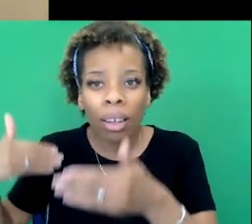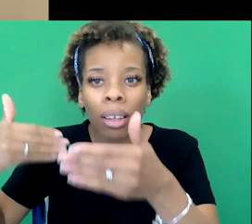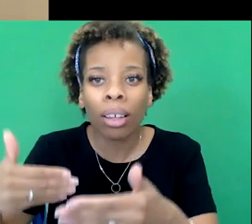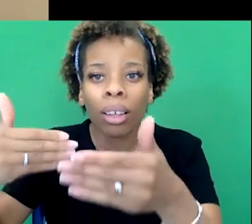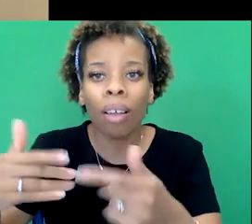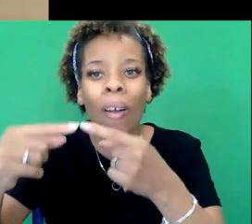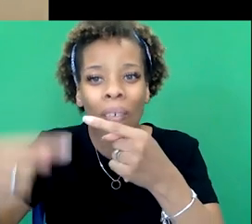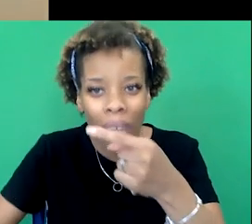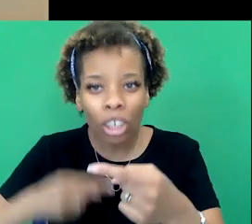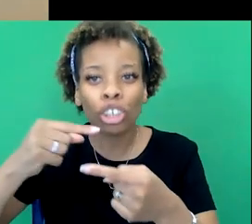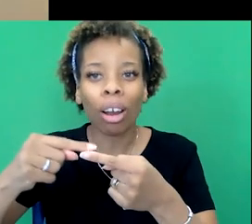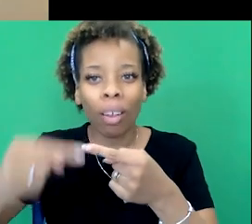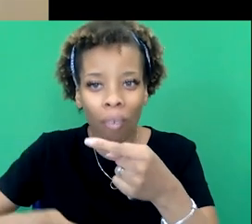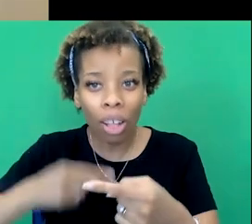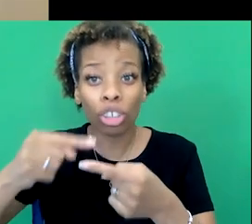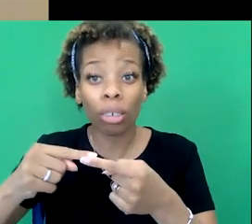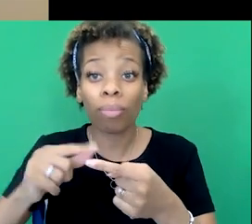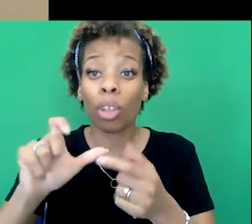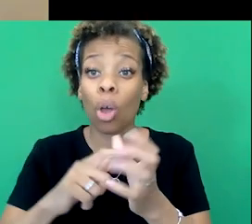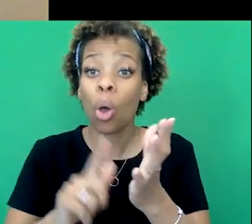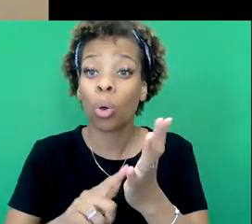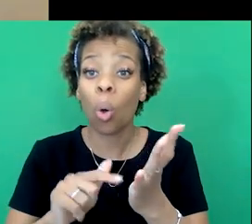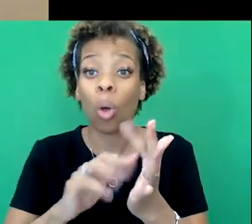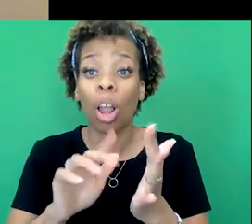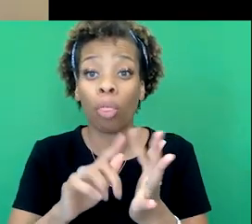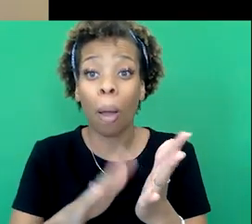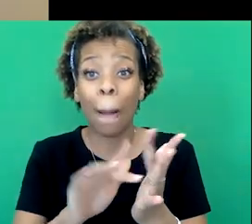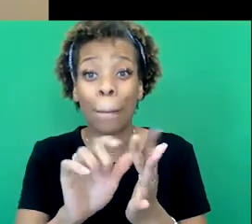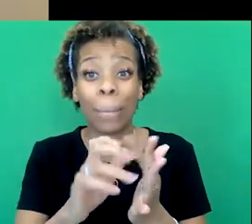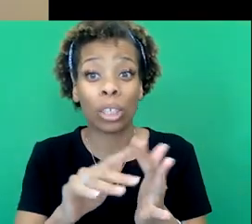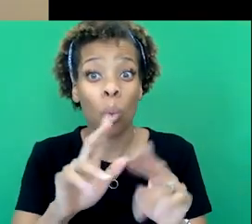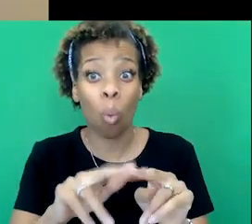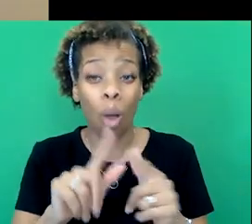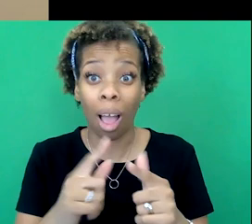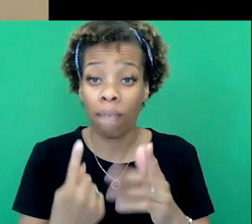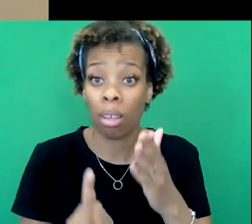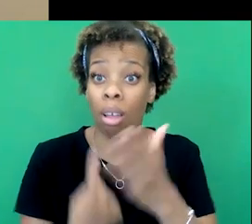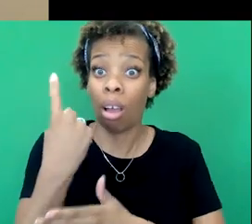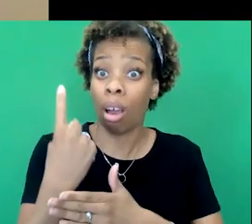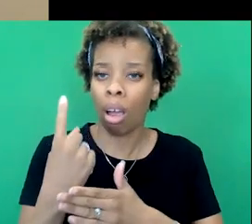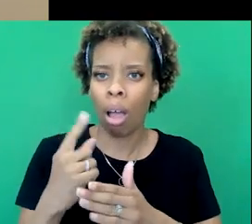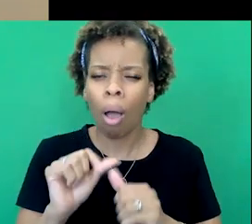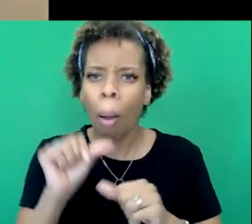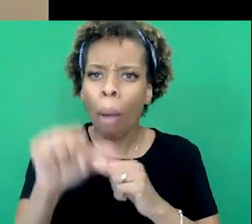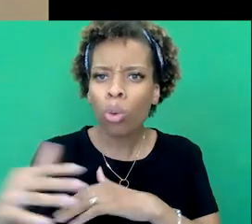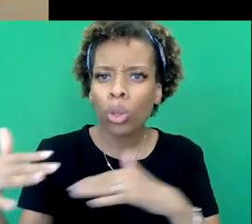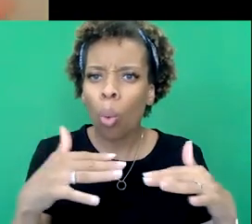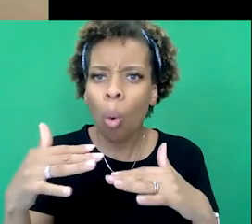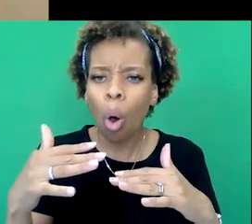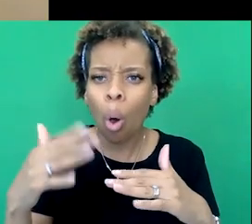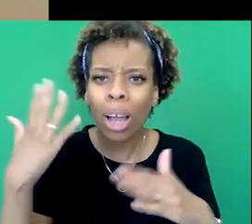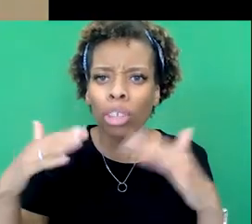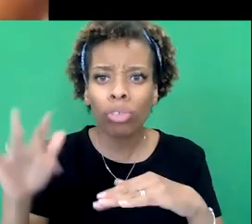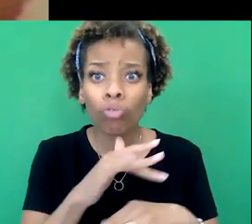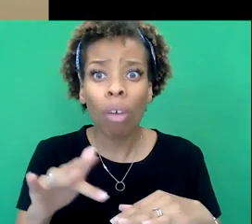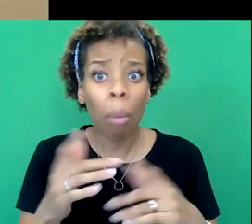fashion. And when Call the Midwife came along, it was nobody did modern history, post-war history as a period drama. So for a while,